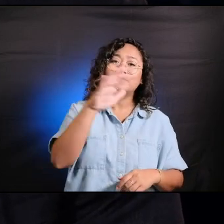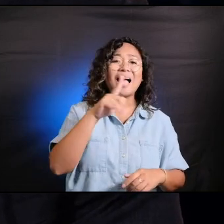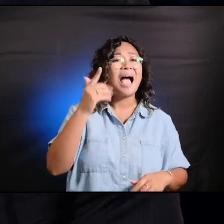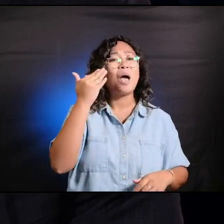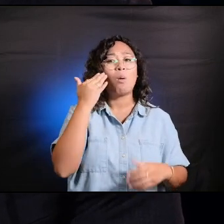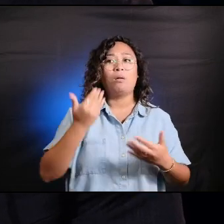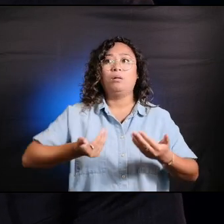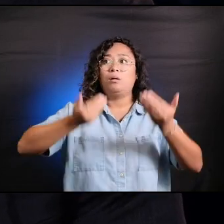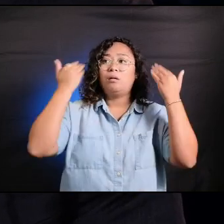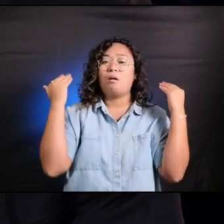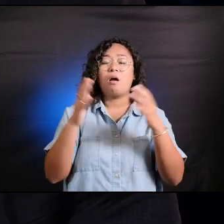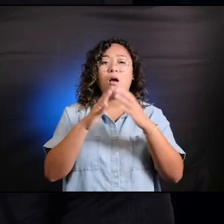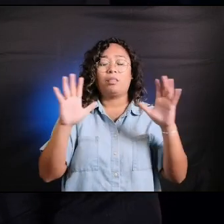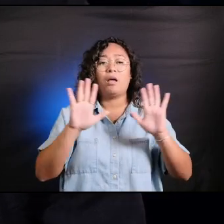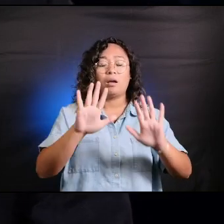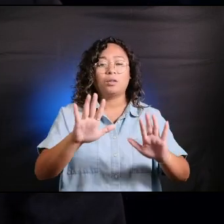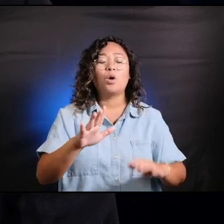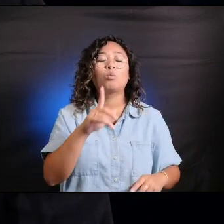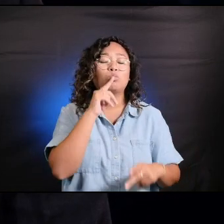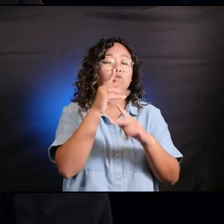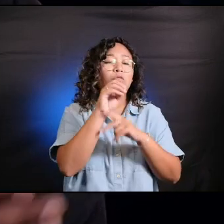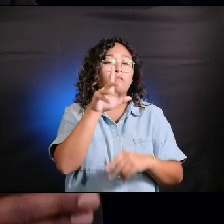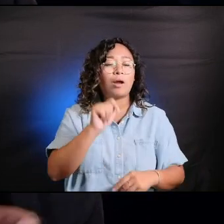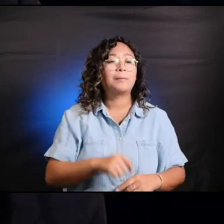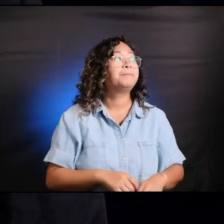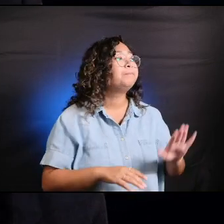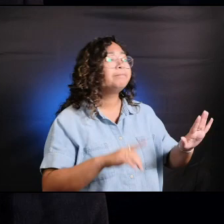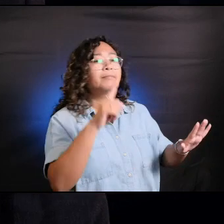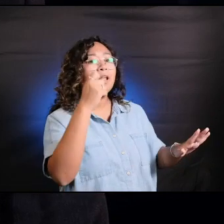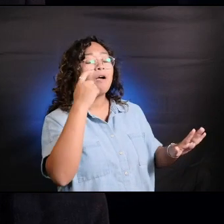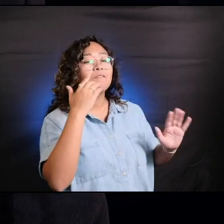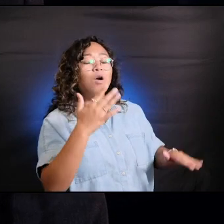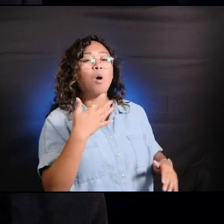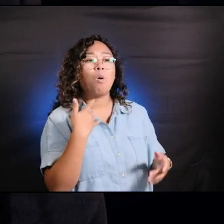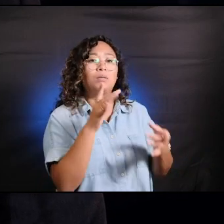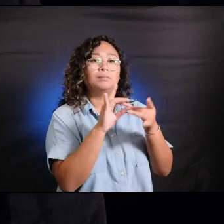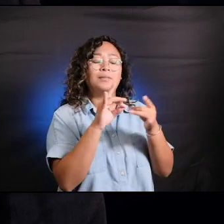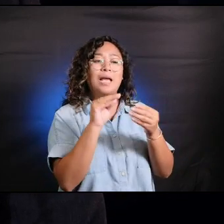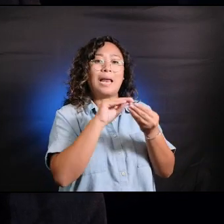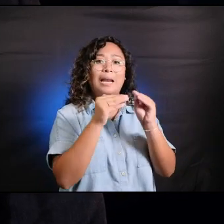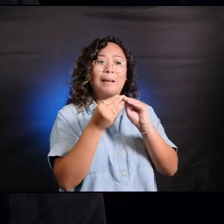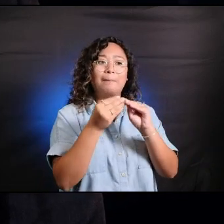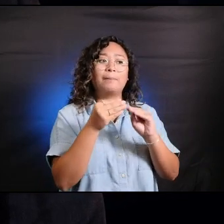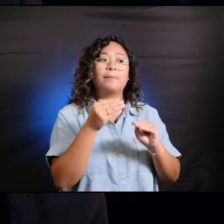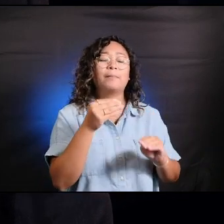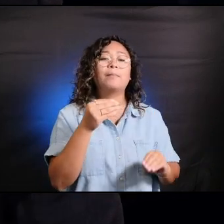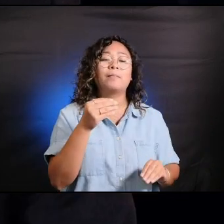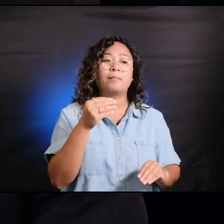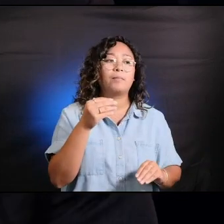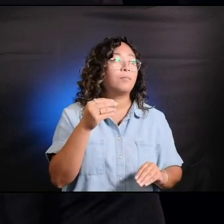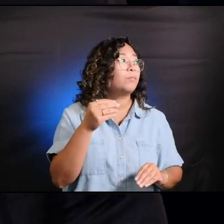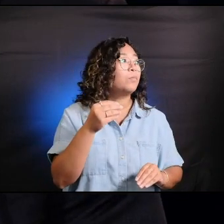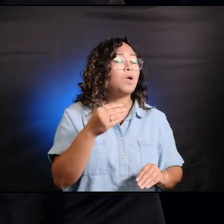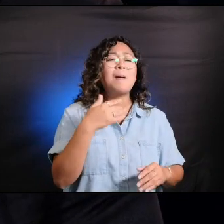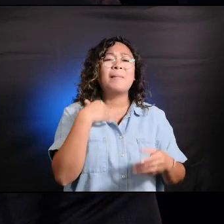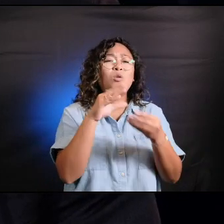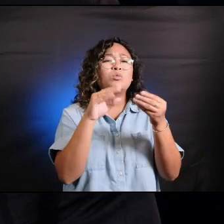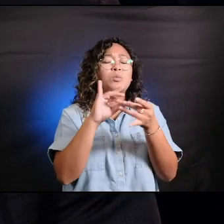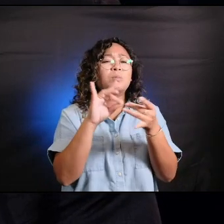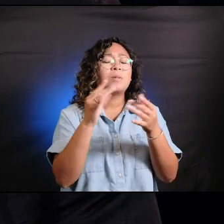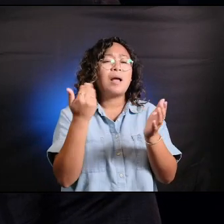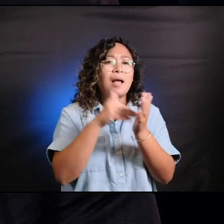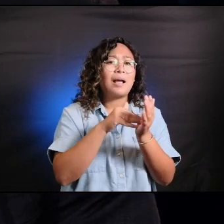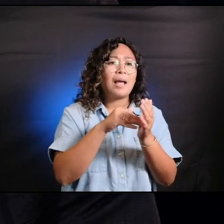I know, but try to figure it out. I want to say the numbers. I know you spoke about calling the numbers, but we didn't repeat the numbers